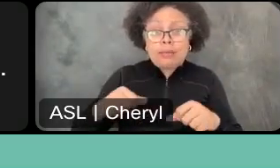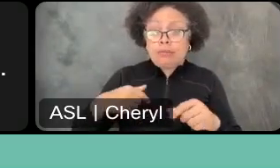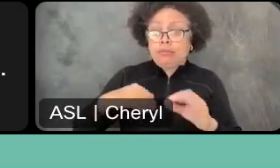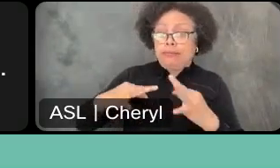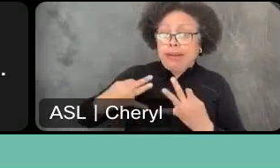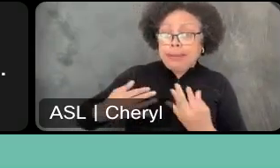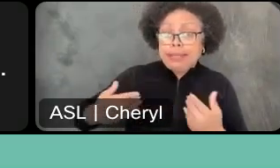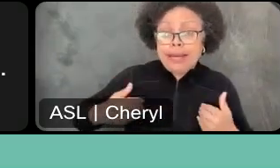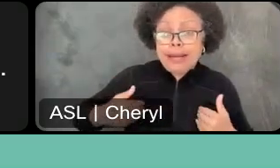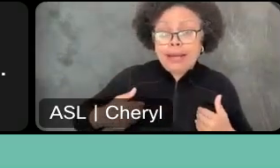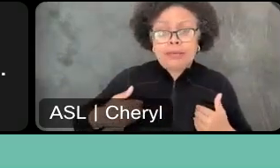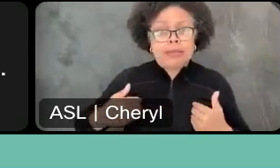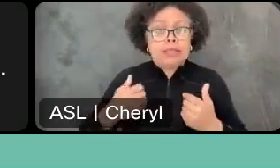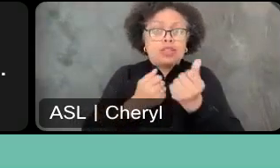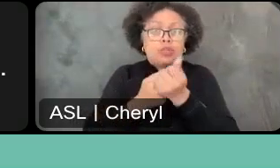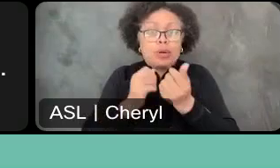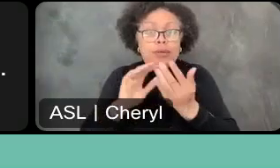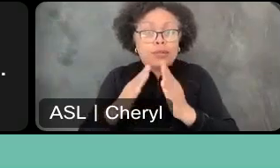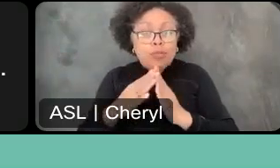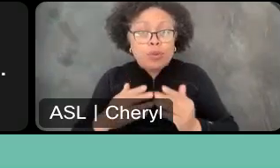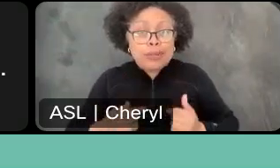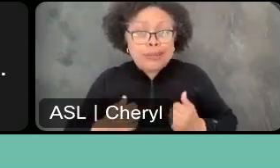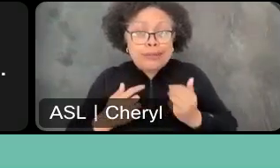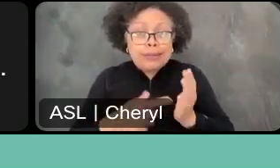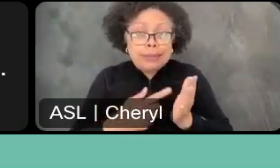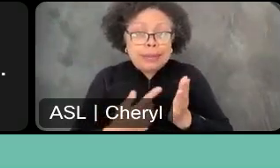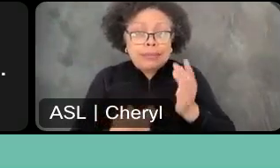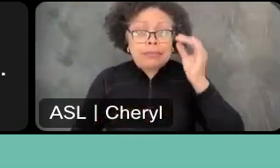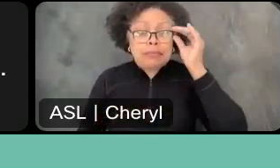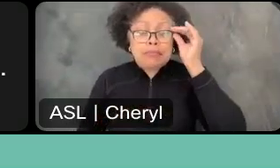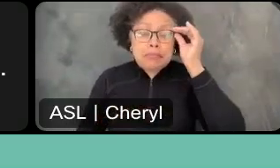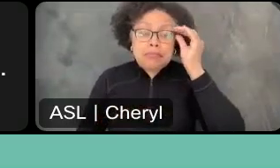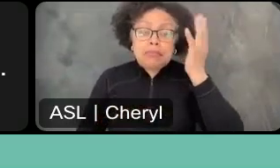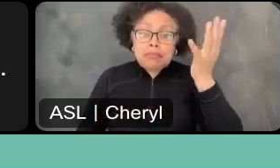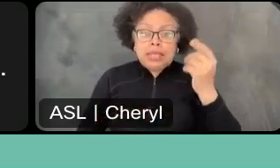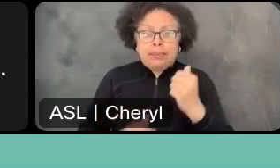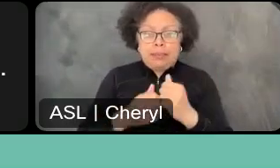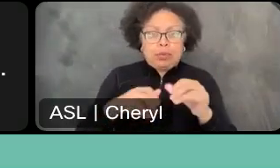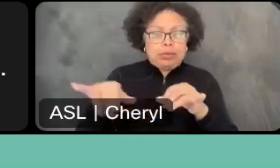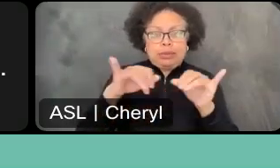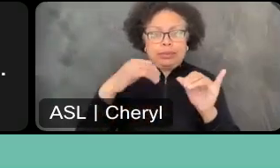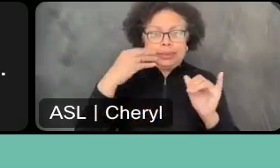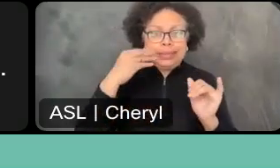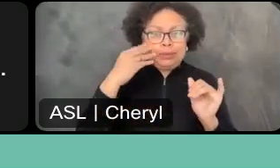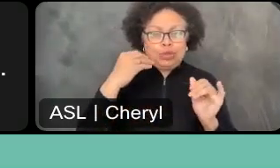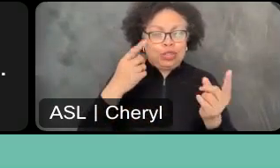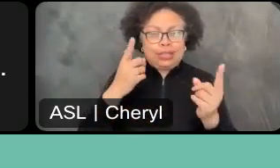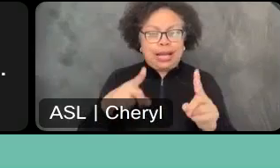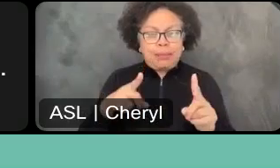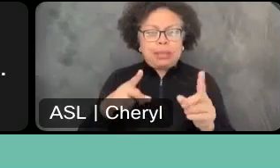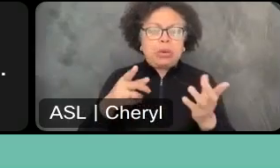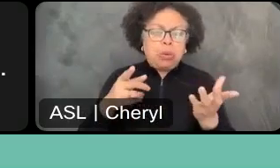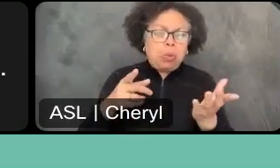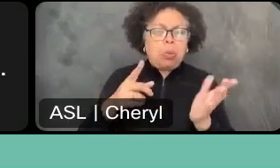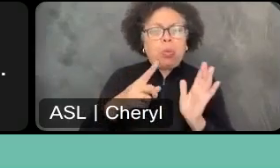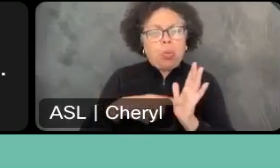live in a supportive community setting. The most common experiences take place about once